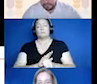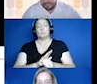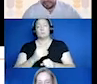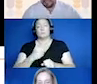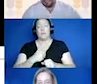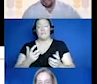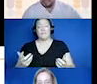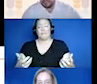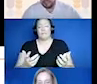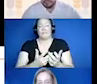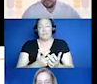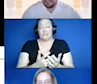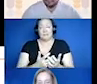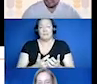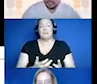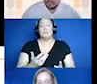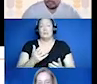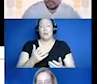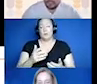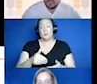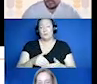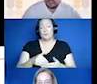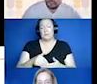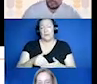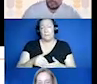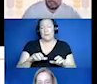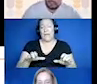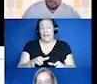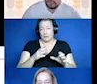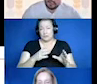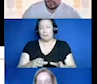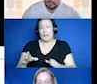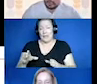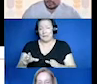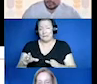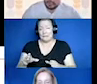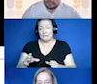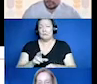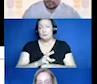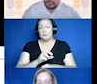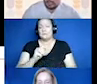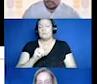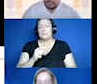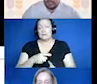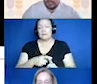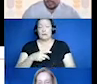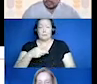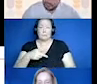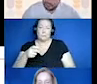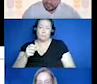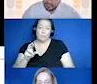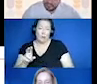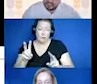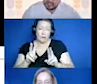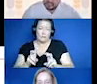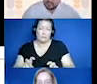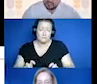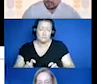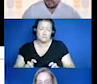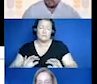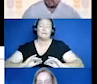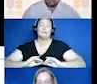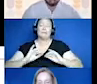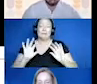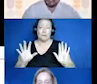alignment with the existing Maternal Mortality Action Plan, as the data from the perinatal periods of risk approach analysis clearly showed